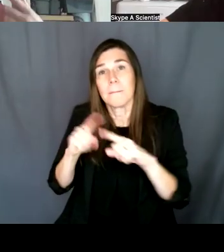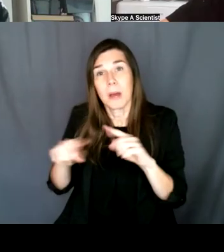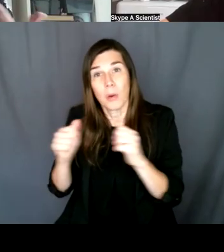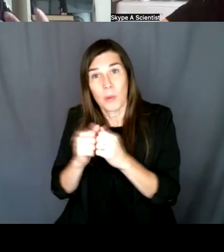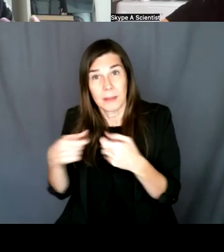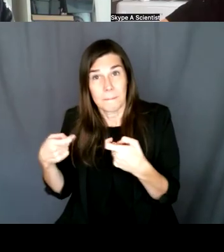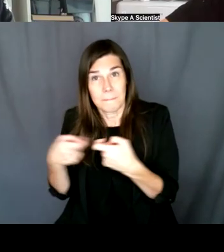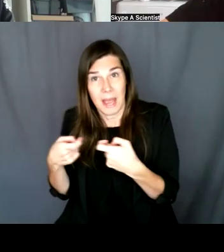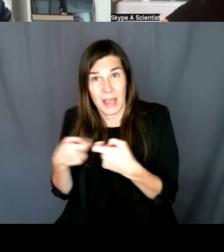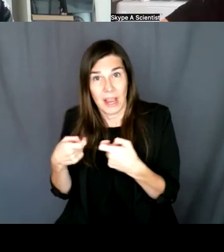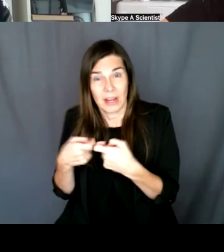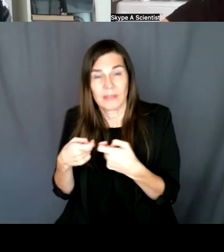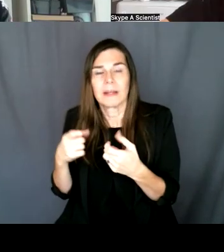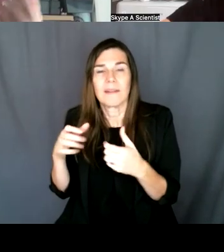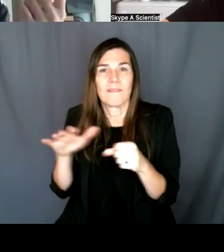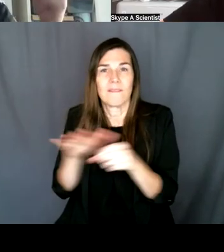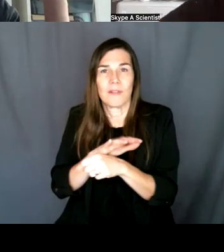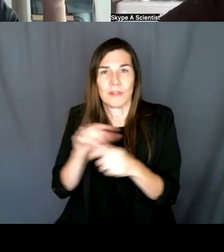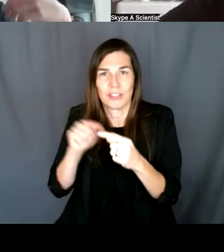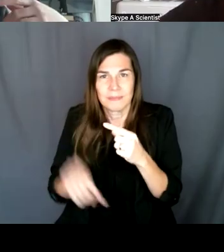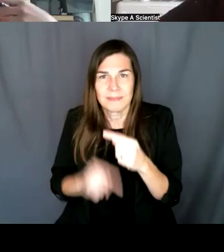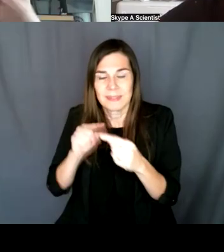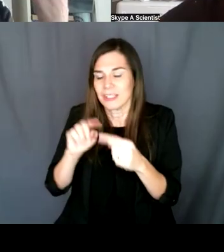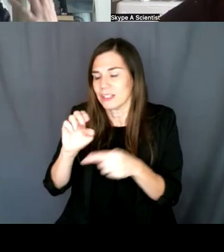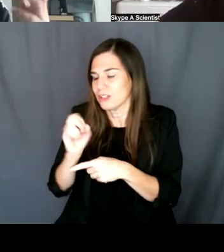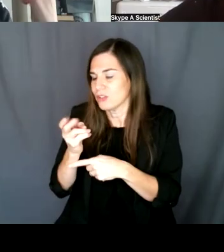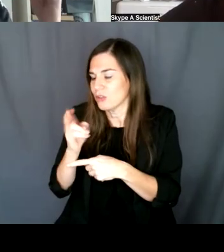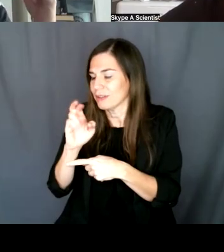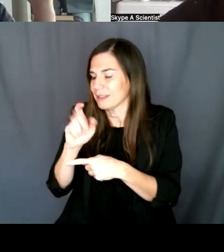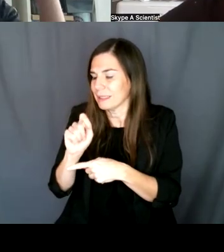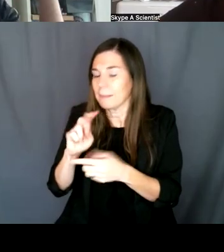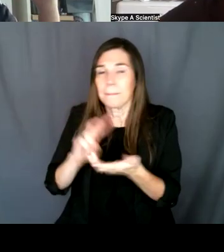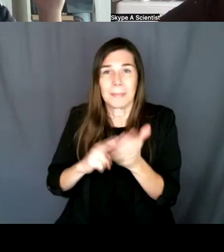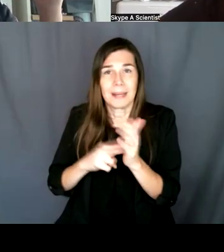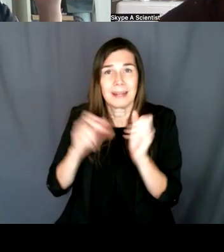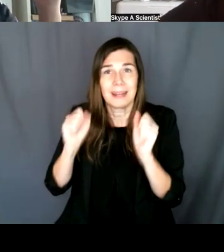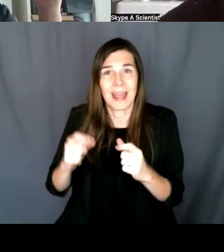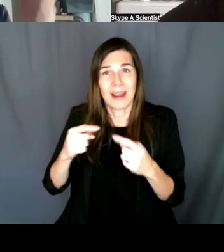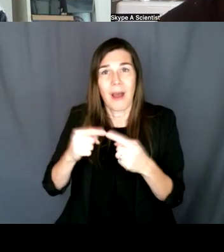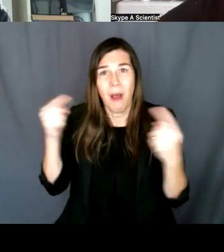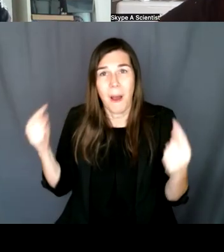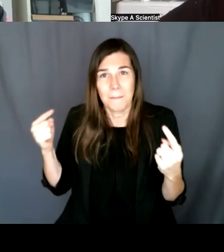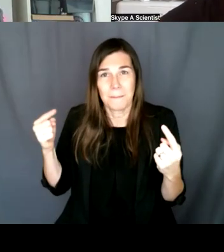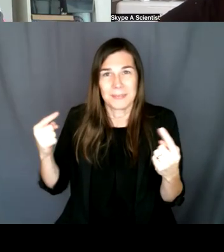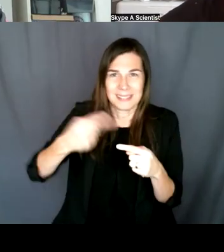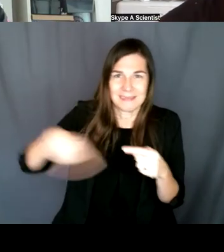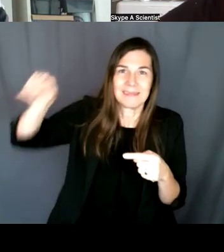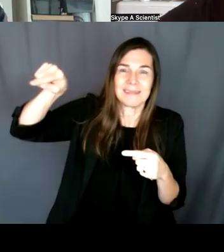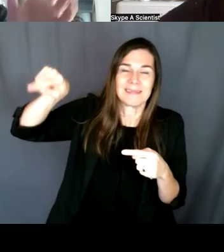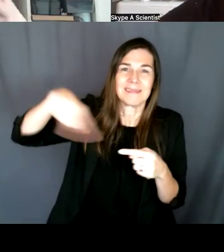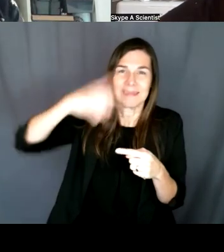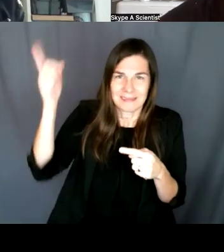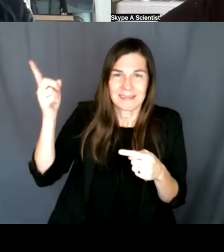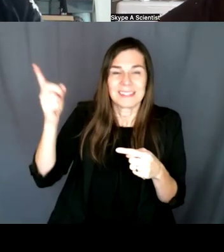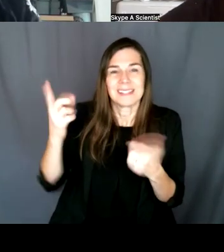then it makes a complete circuit that then can give it a kick that's opposite the direction it swings. So we'd